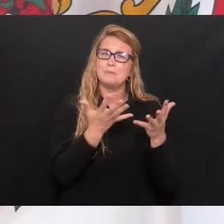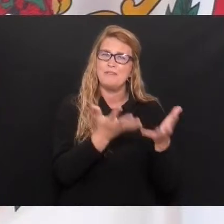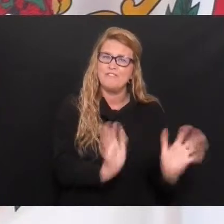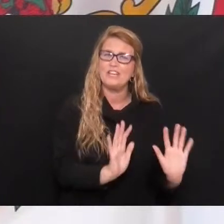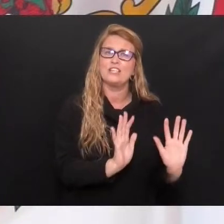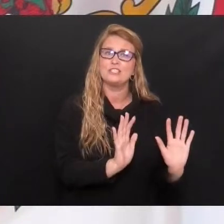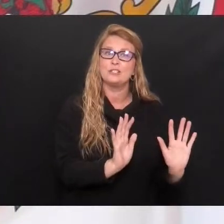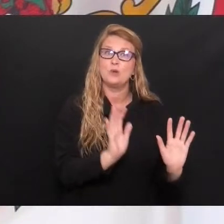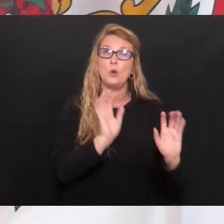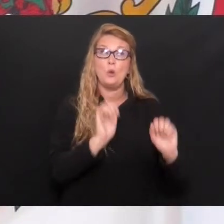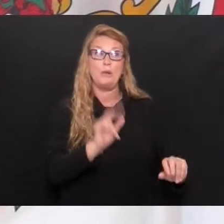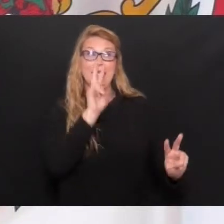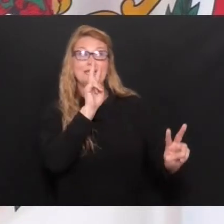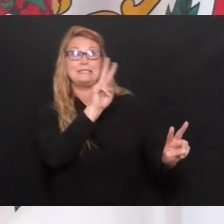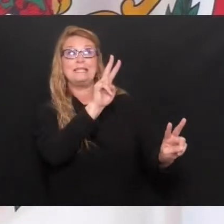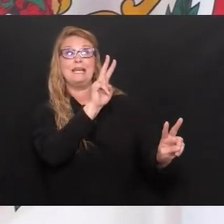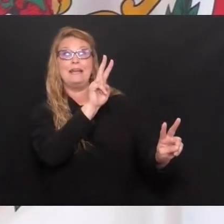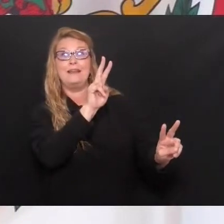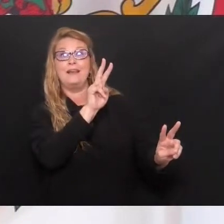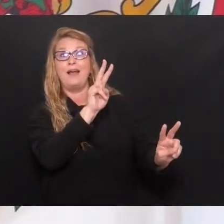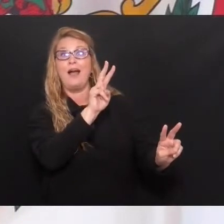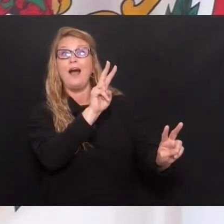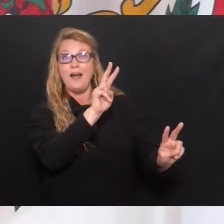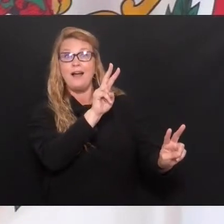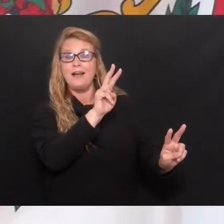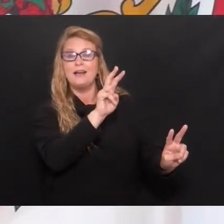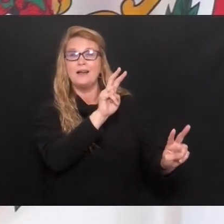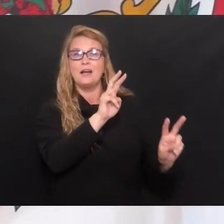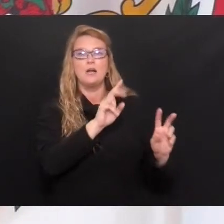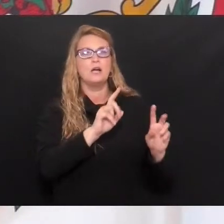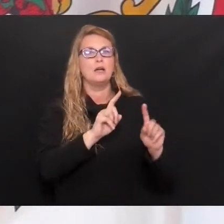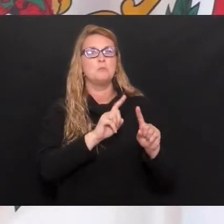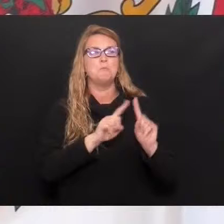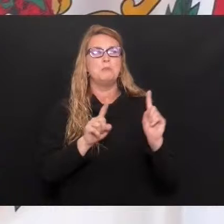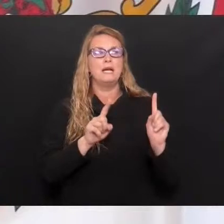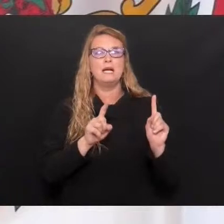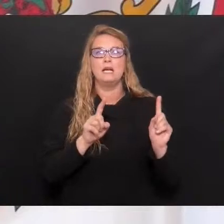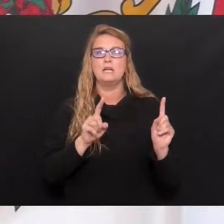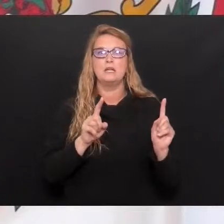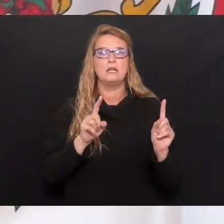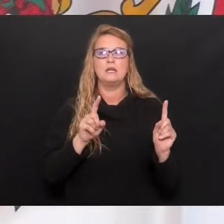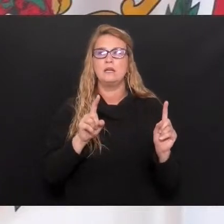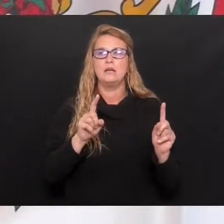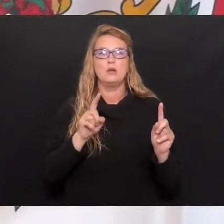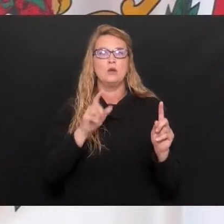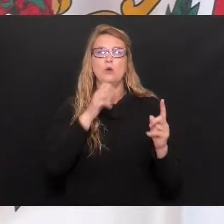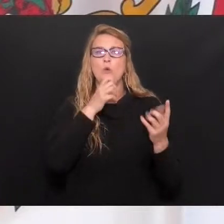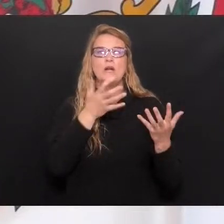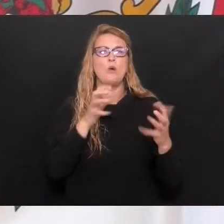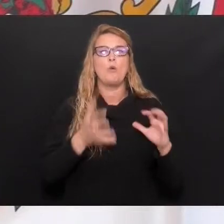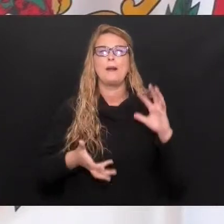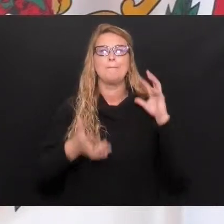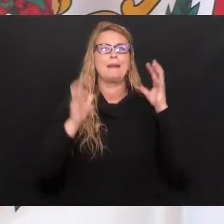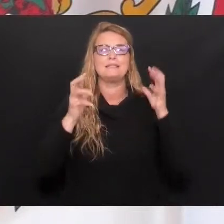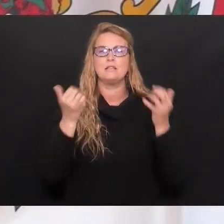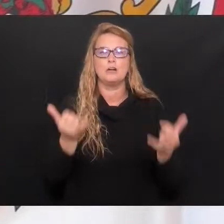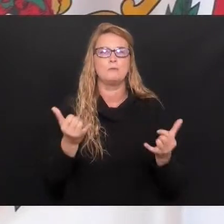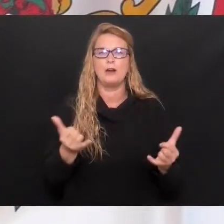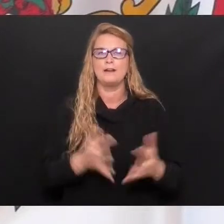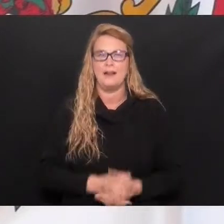see the finish line. We don't need to just dink around and mess it up right now.